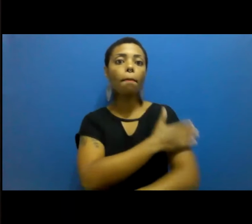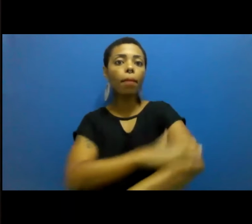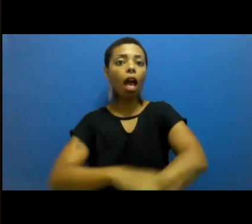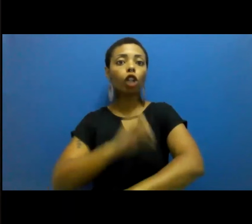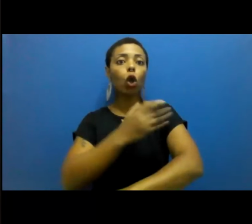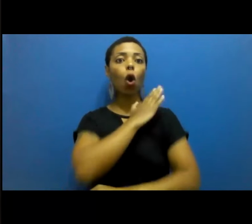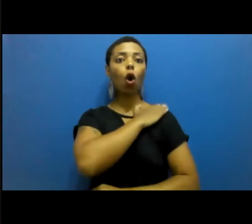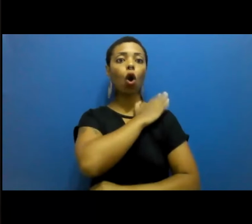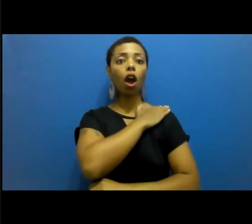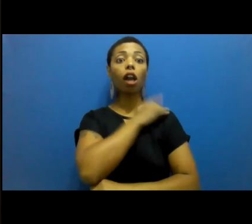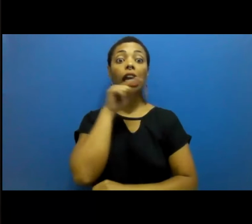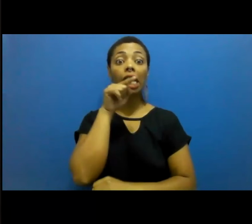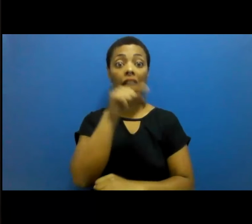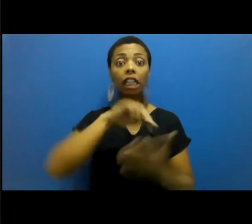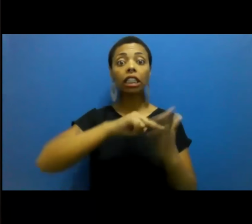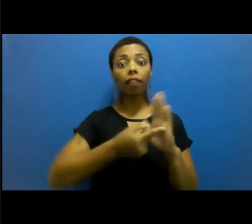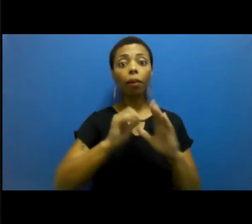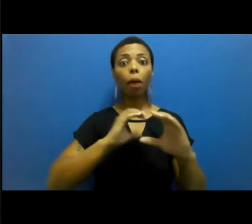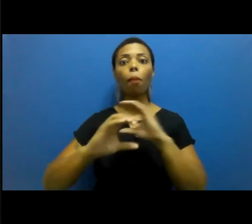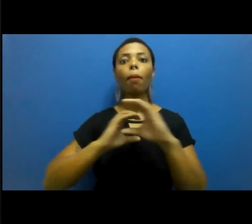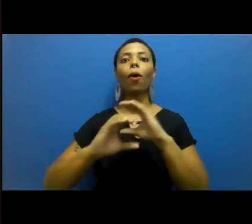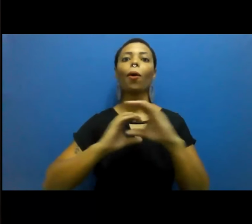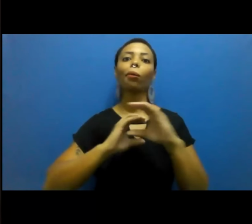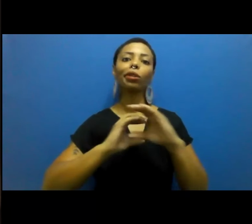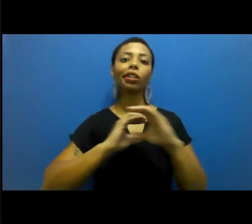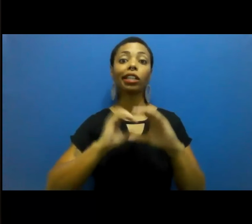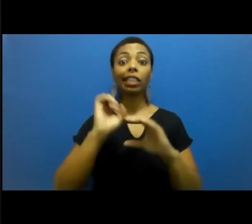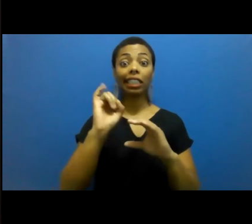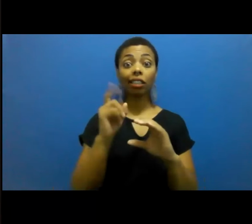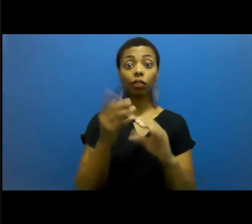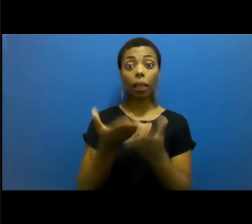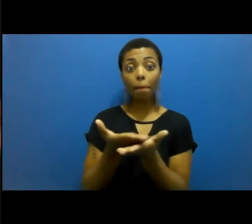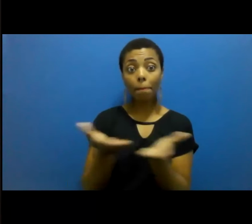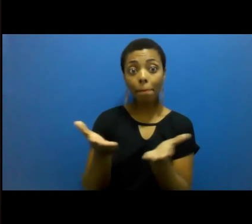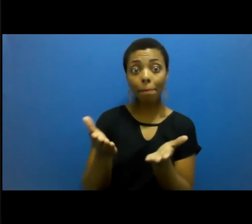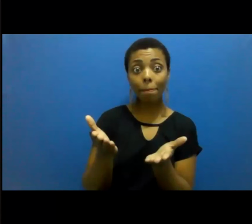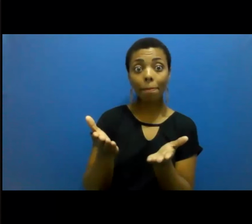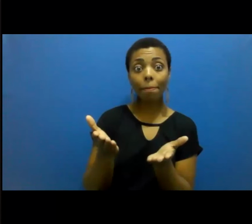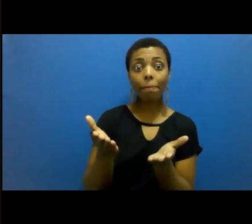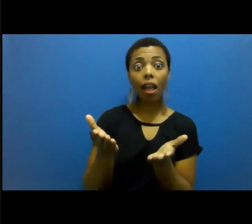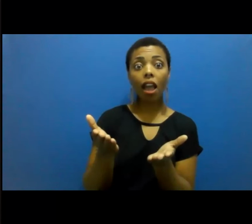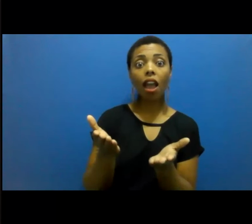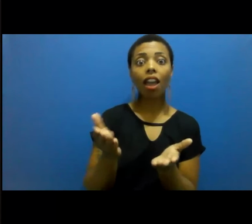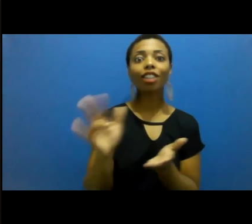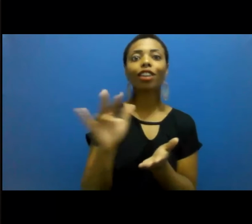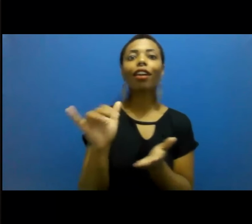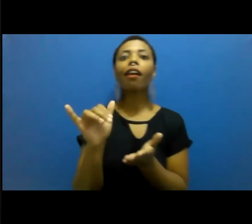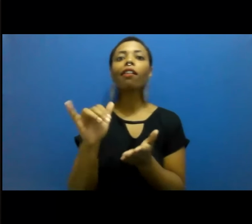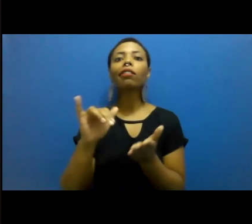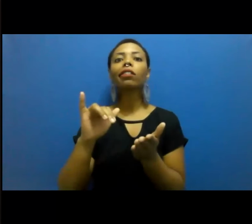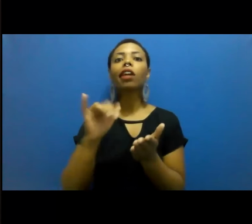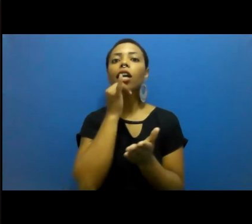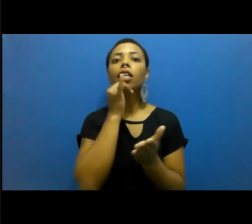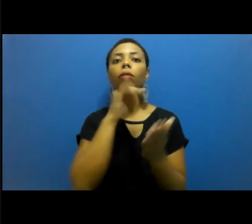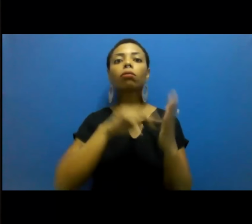we're communicating, and if you lose them, if you let go of the hand, then means there's no